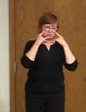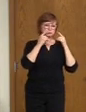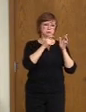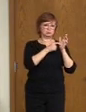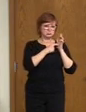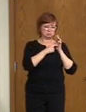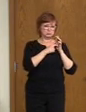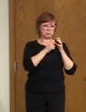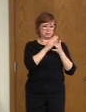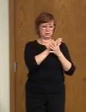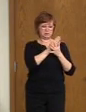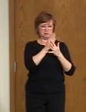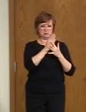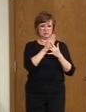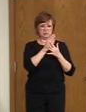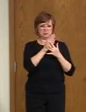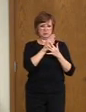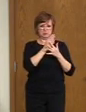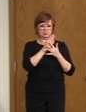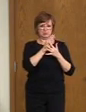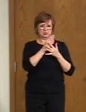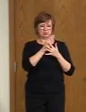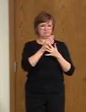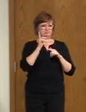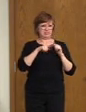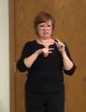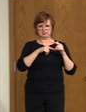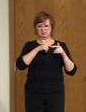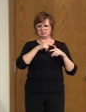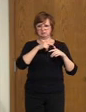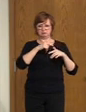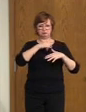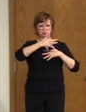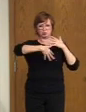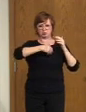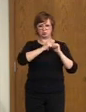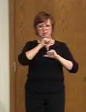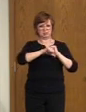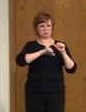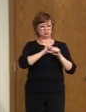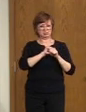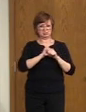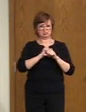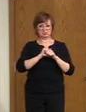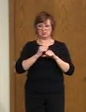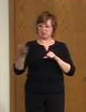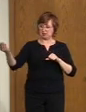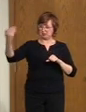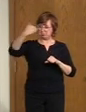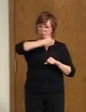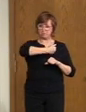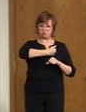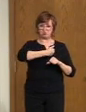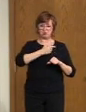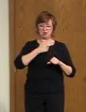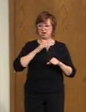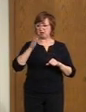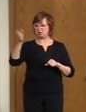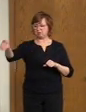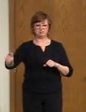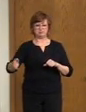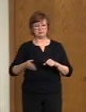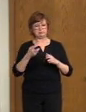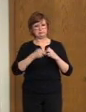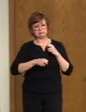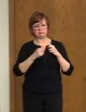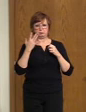times, unable to visit each other between households. It's very tough. It's going to be hard during the holiday